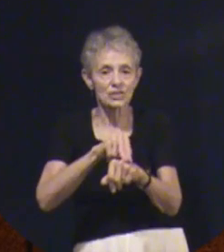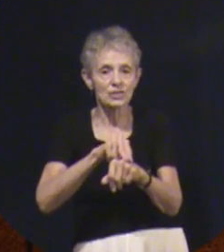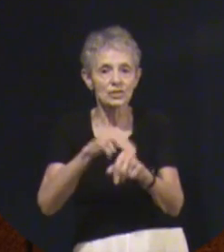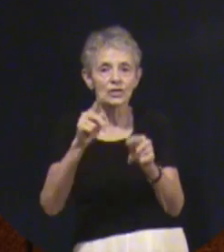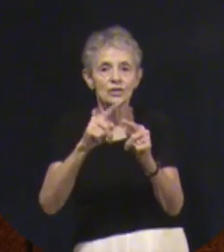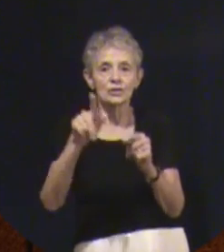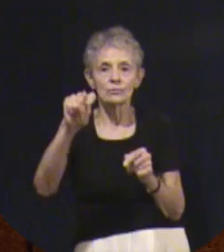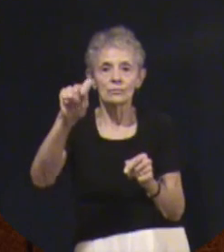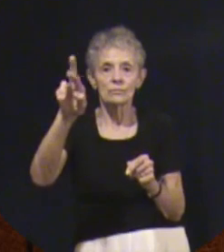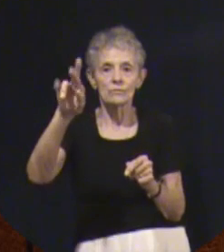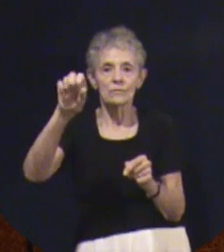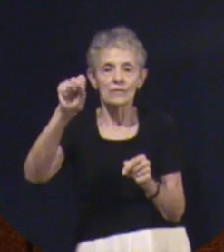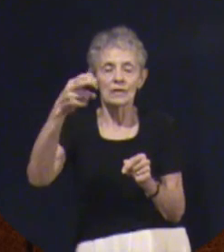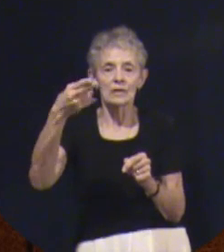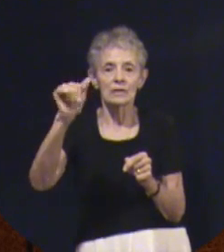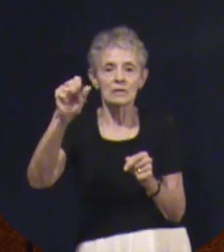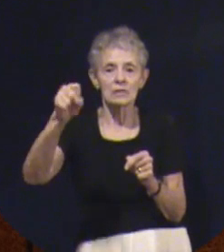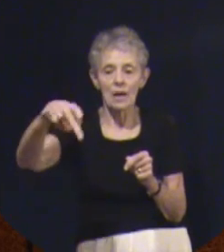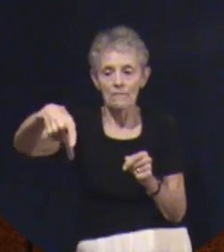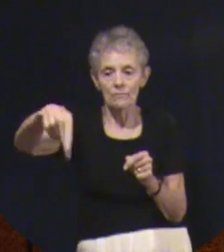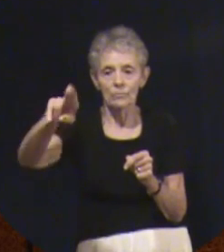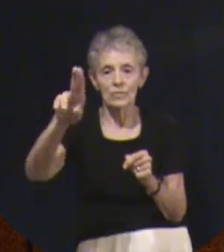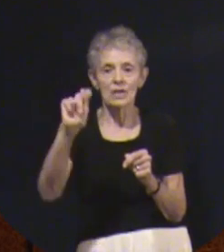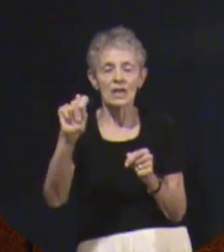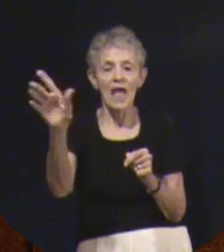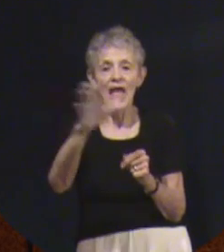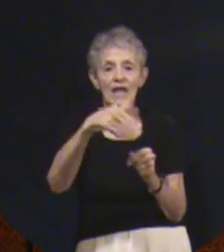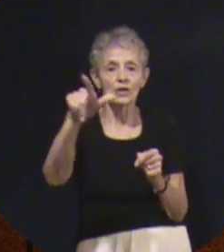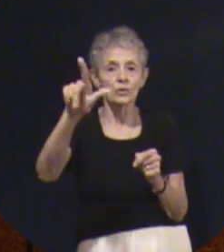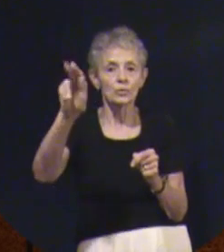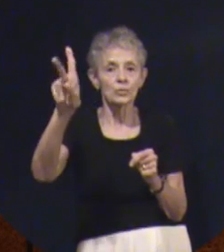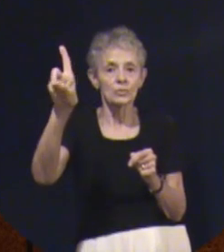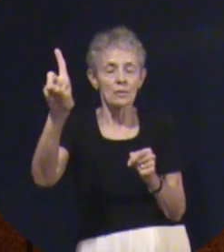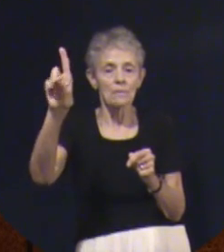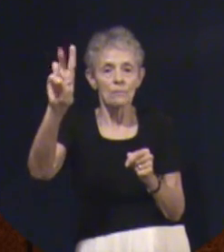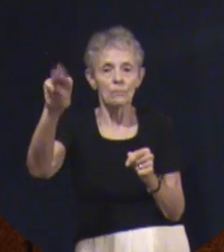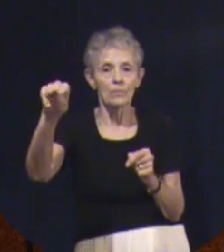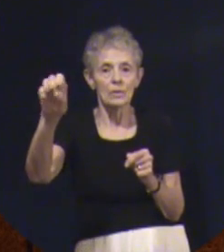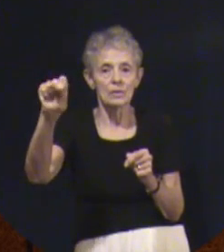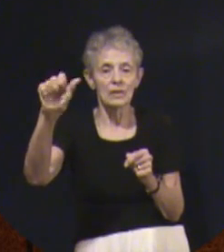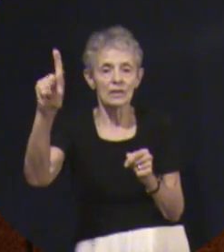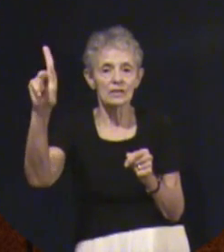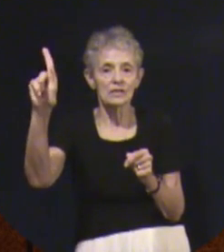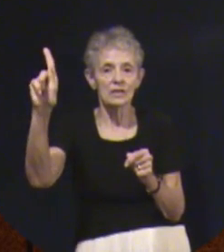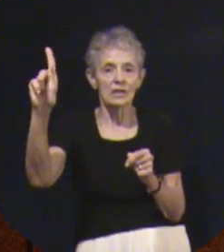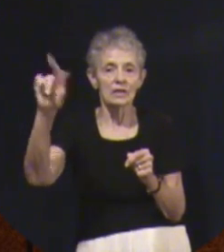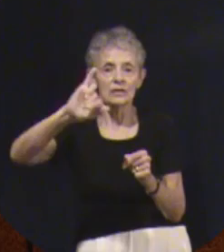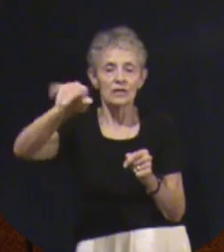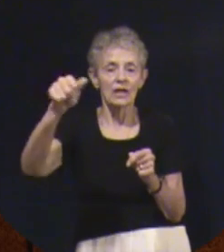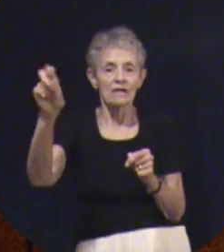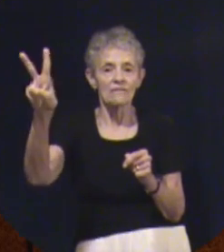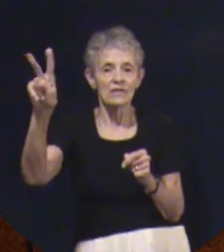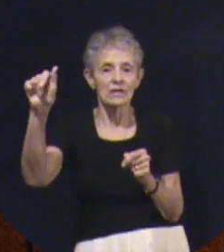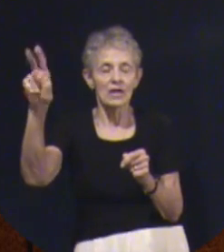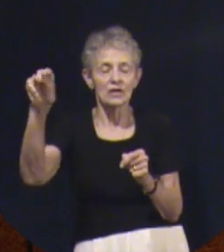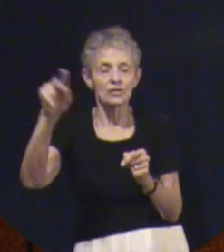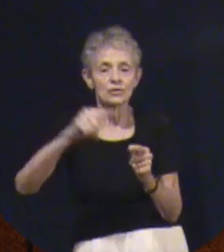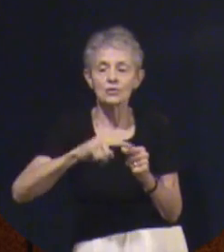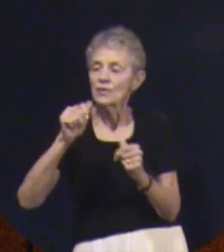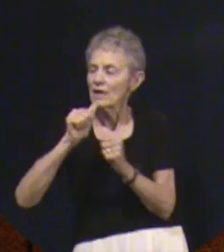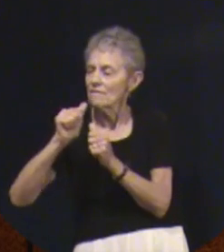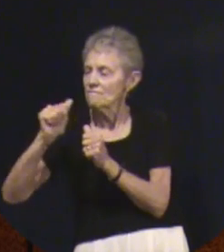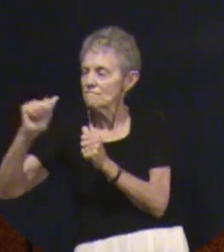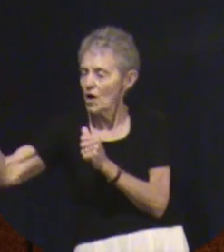to Tarshish, Put and Lud, Mosok, Tubal and Javan, to the